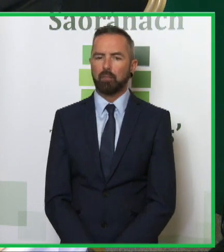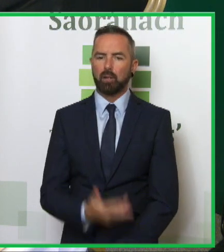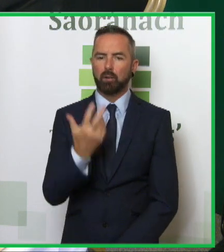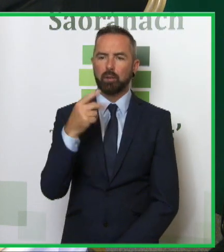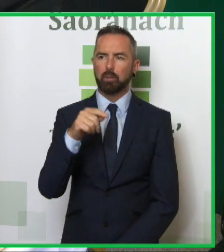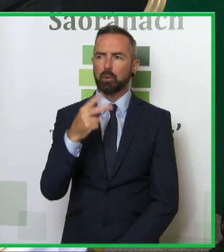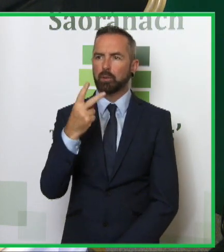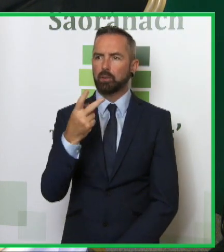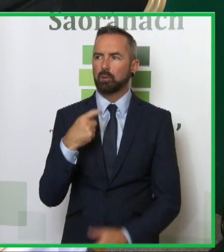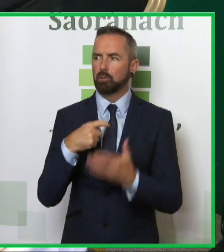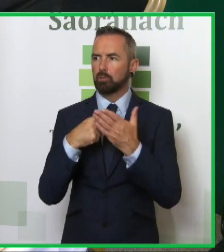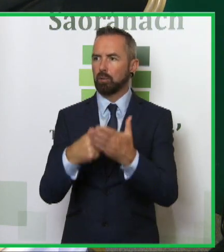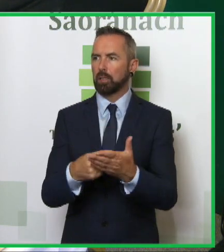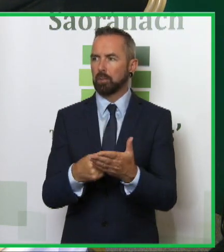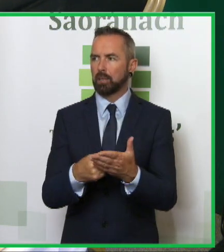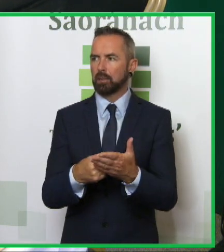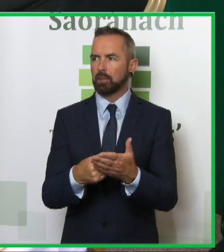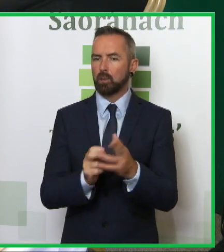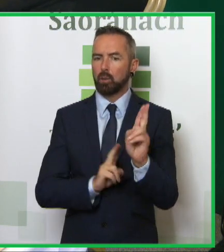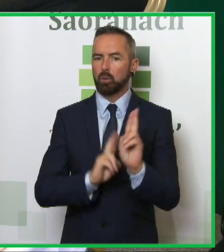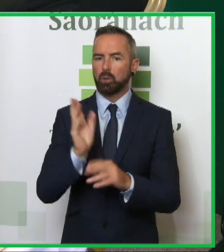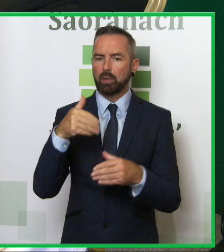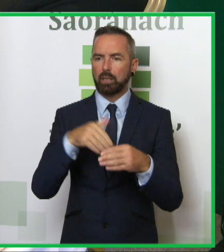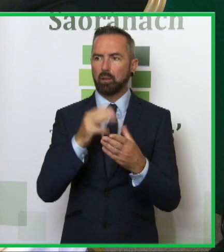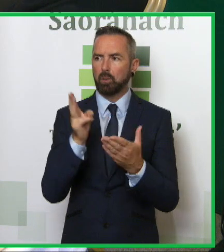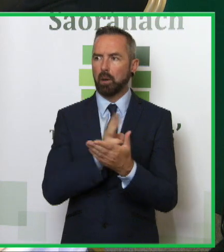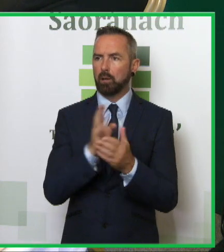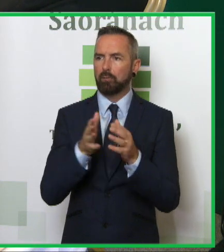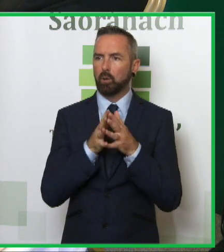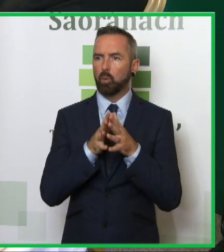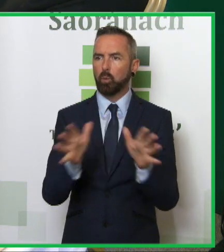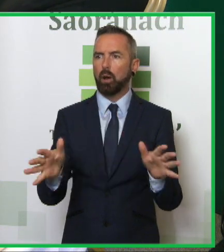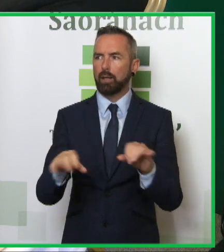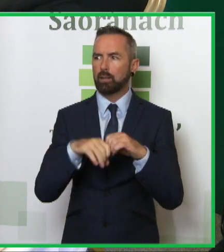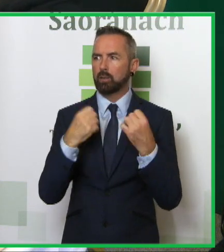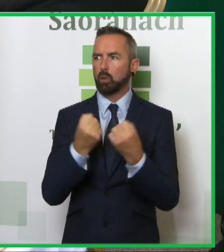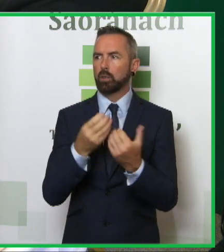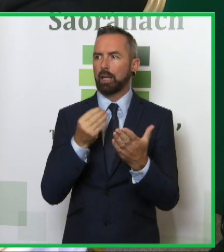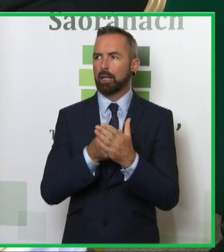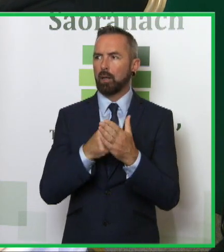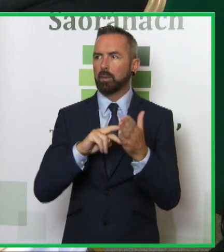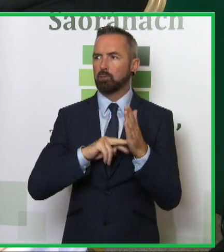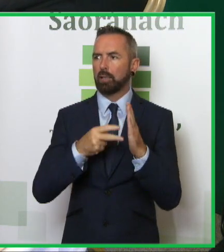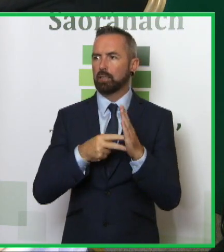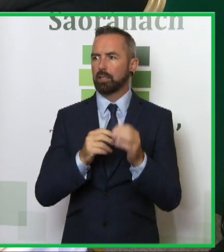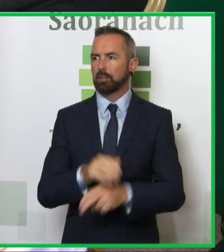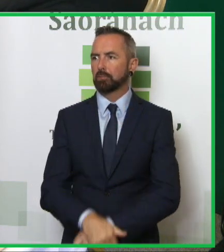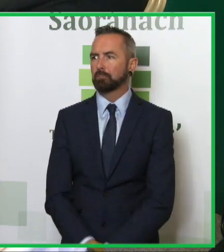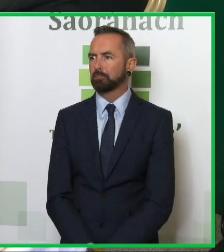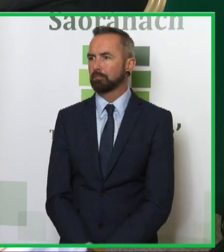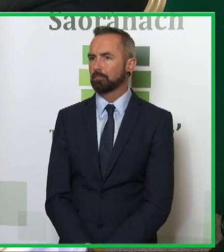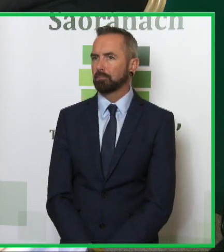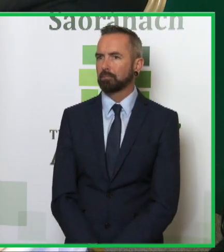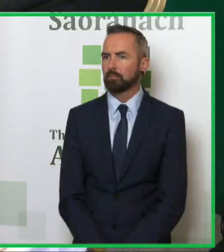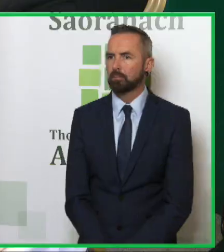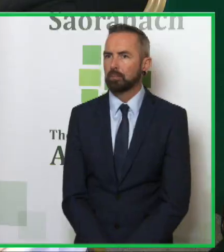3.2 suggestion came as part, we should include as part of a wider overall socio-economic strategy or something to that impact.